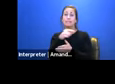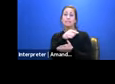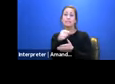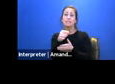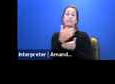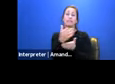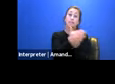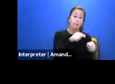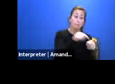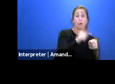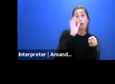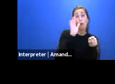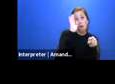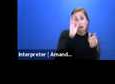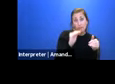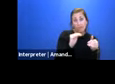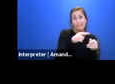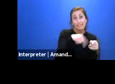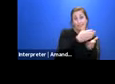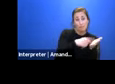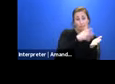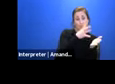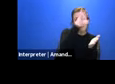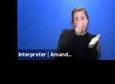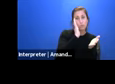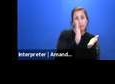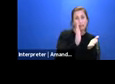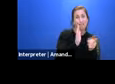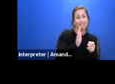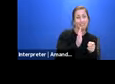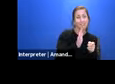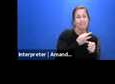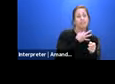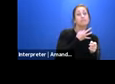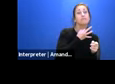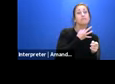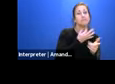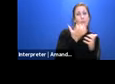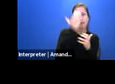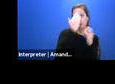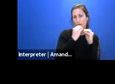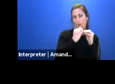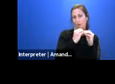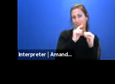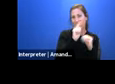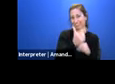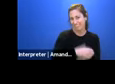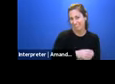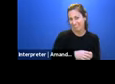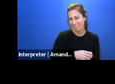over to the positive side. So when looking at that, the parents that said, well, we are neutral or we may